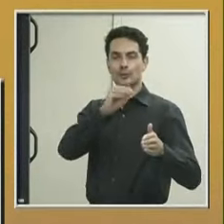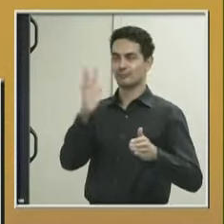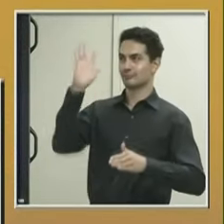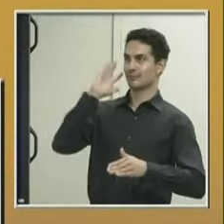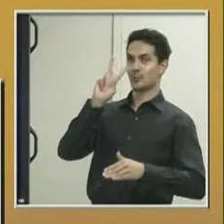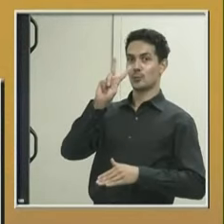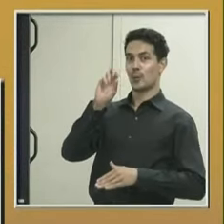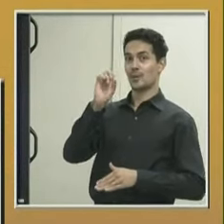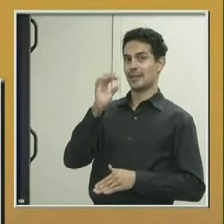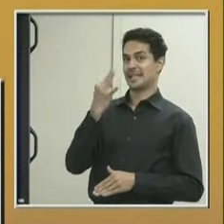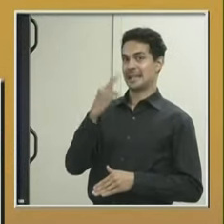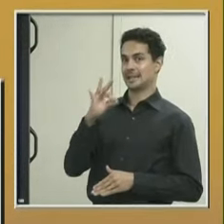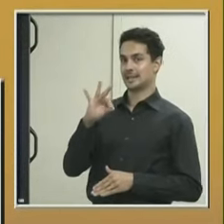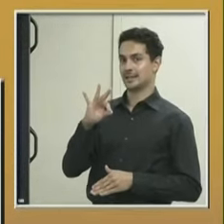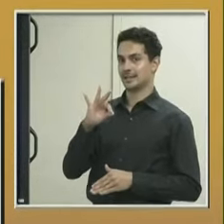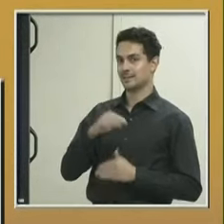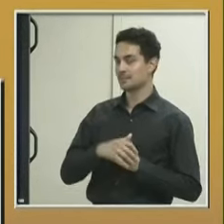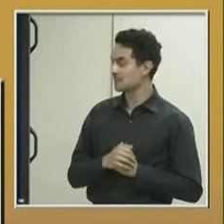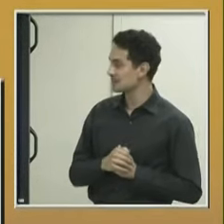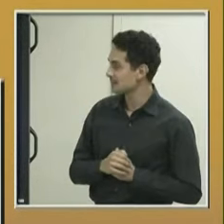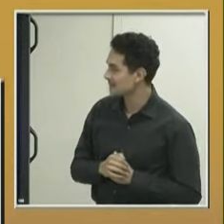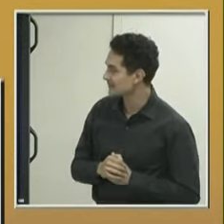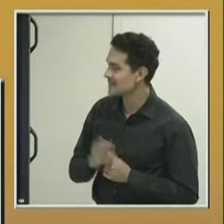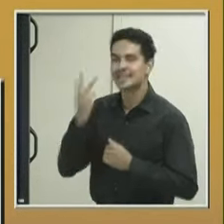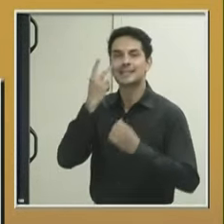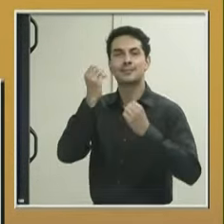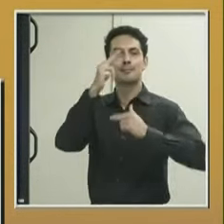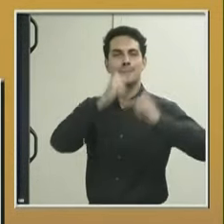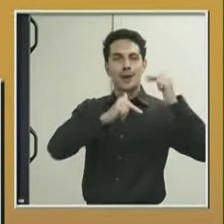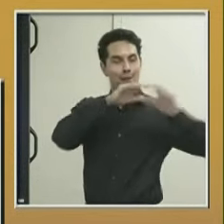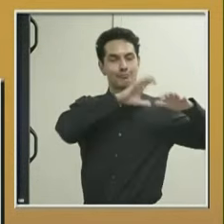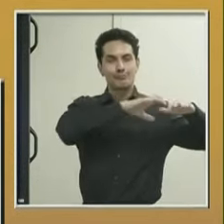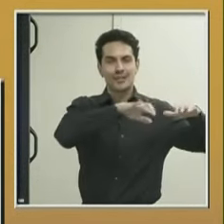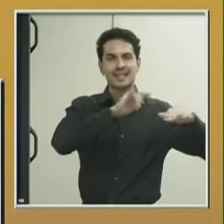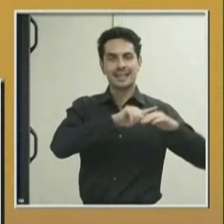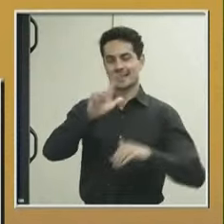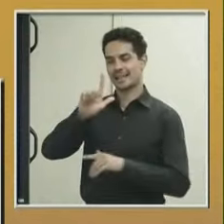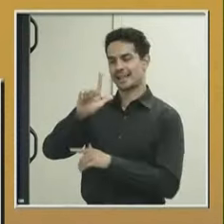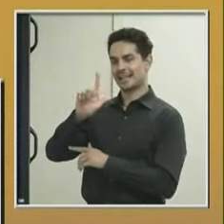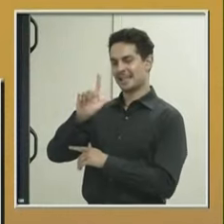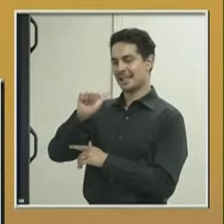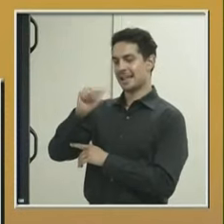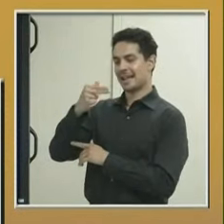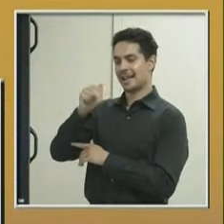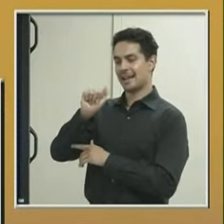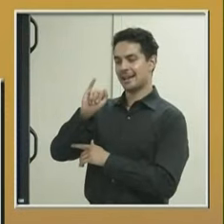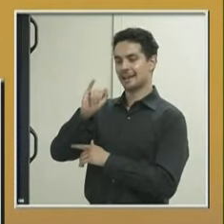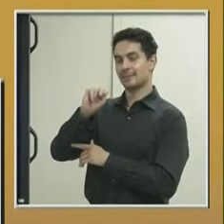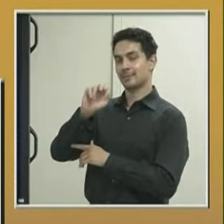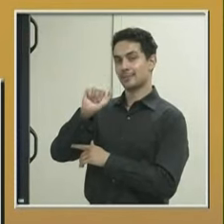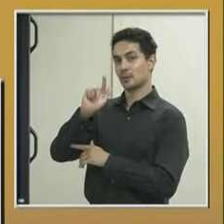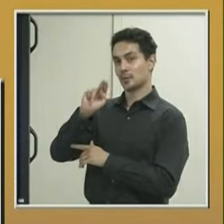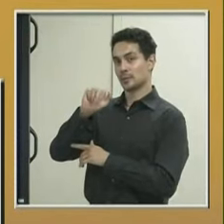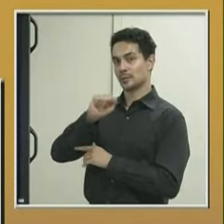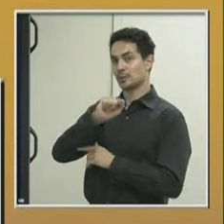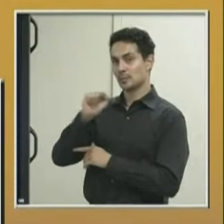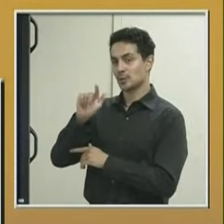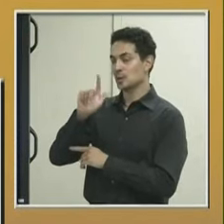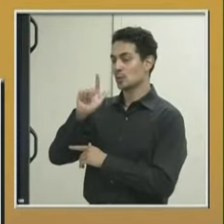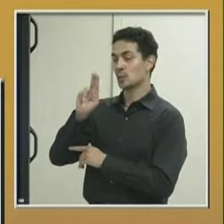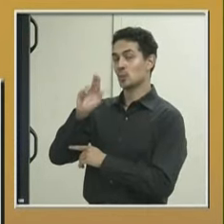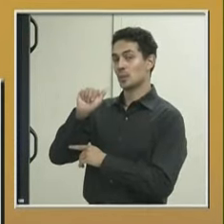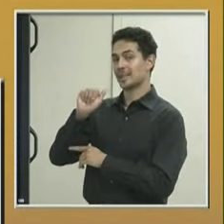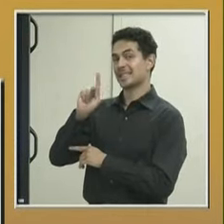2019. The structure is in place, and that's Lahaina Luna Road, sorry, from